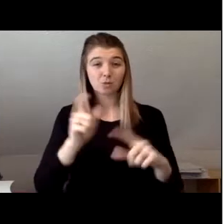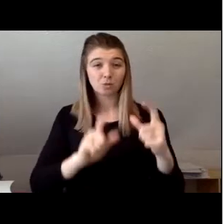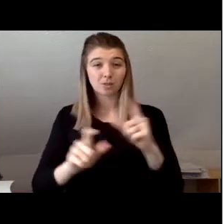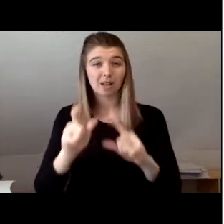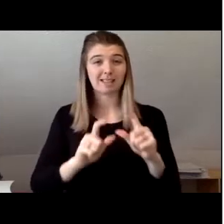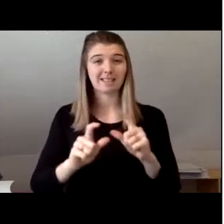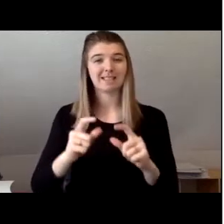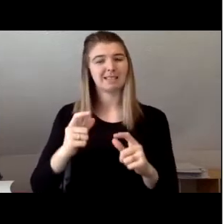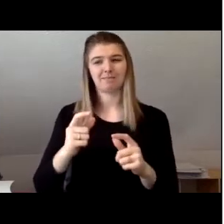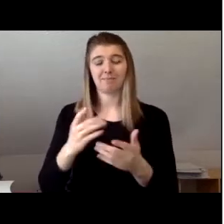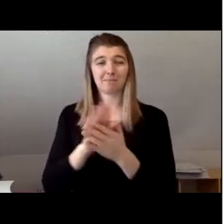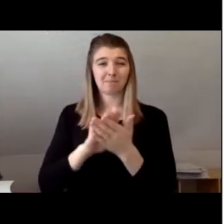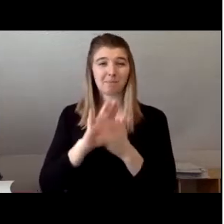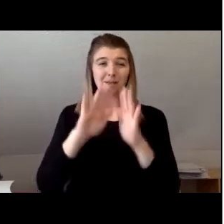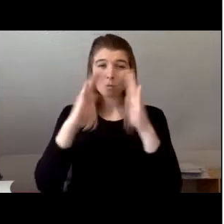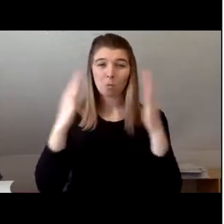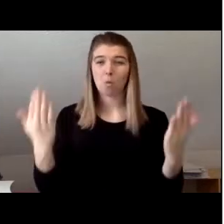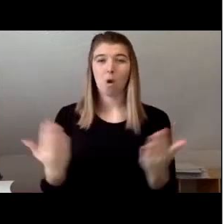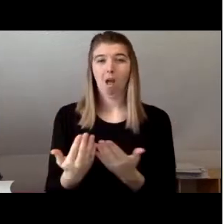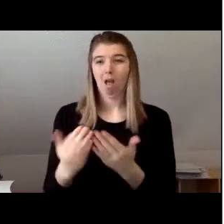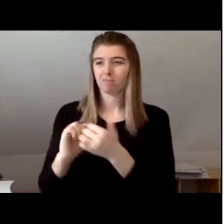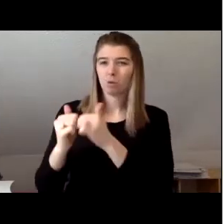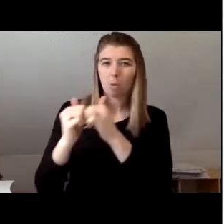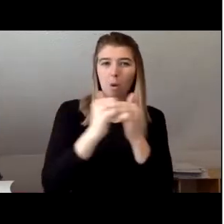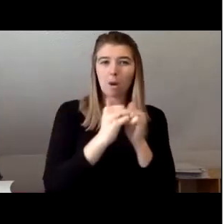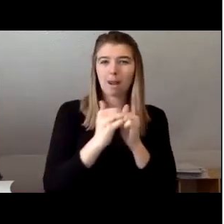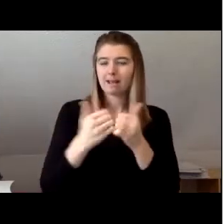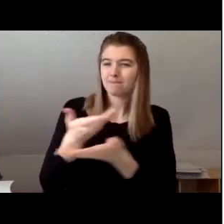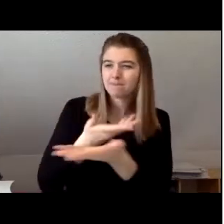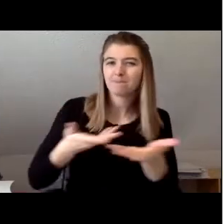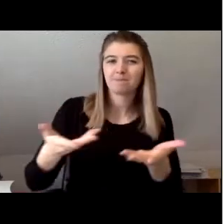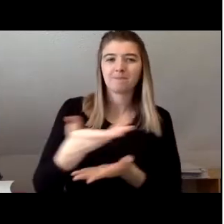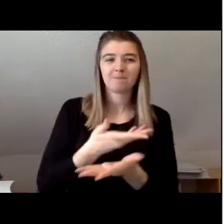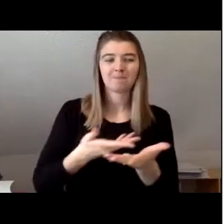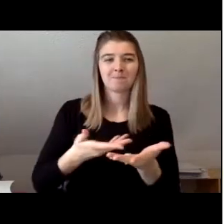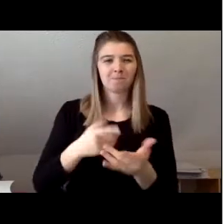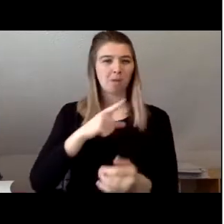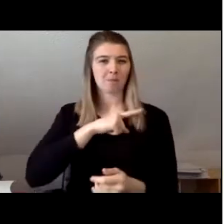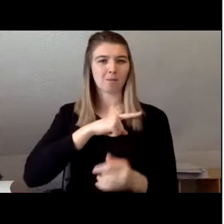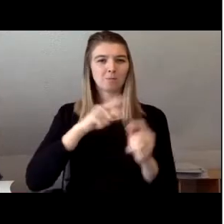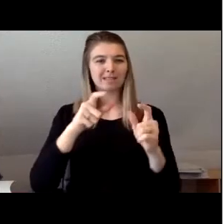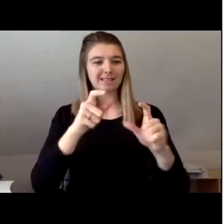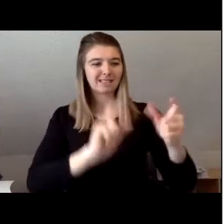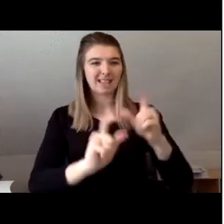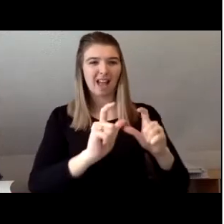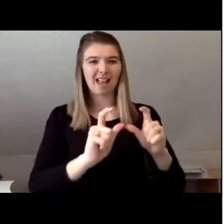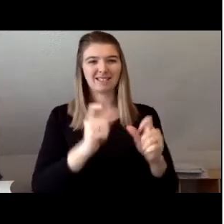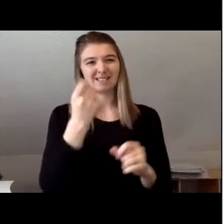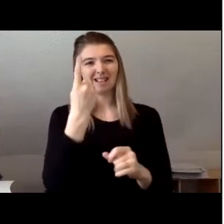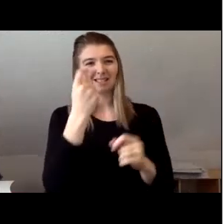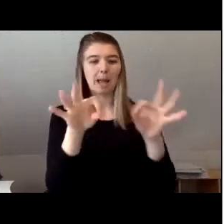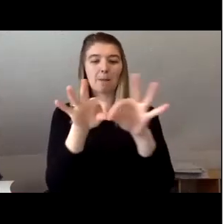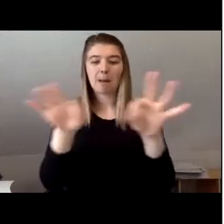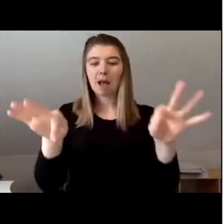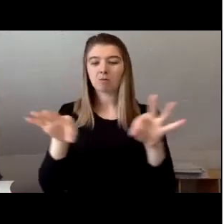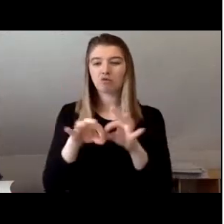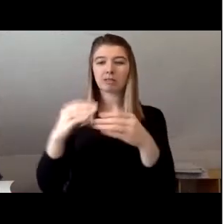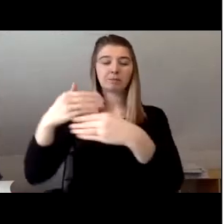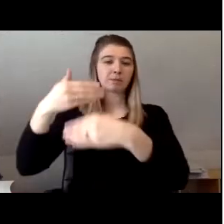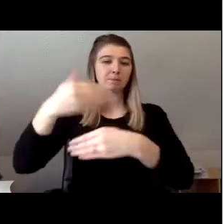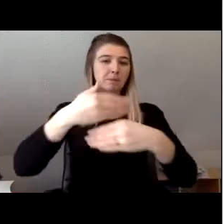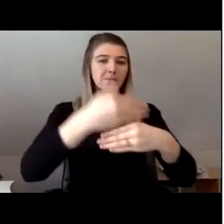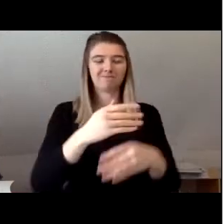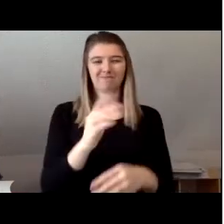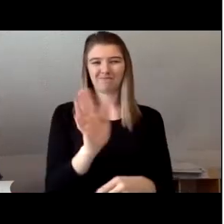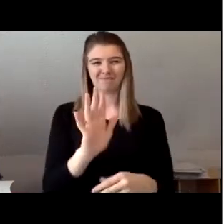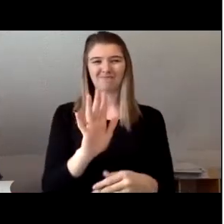around the world. Science, of course, does not know boundaries, and global challenges don't know boundaries either. And so we must work together